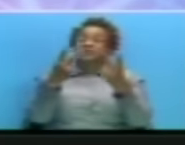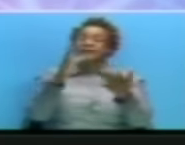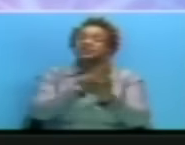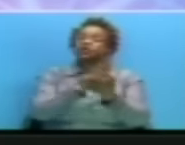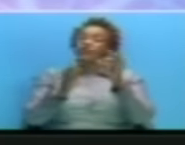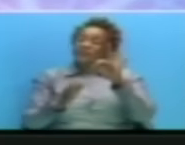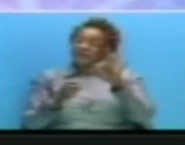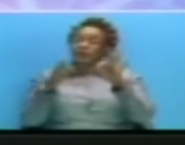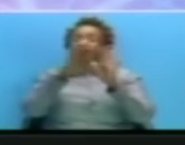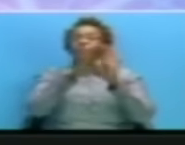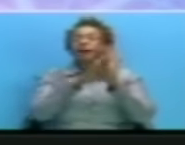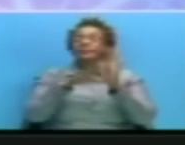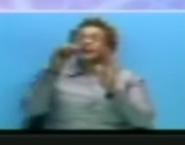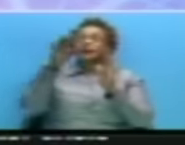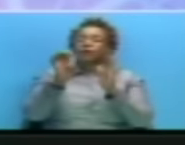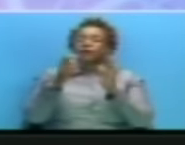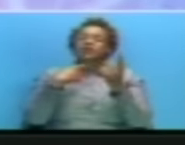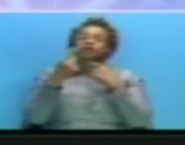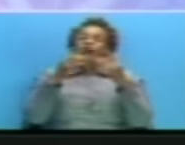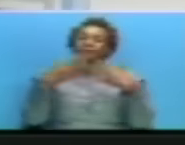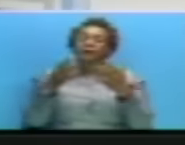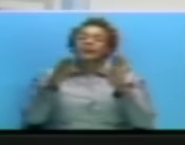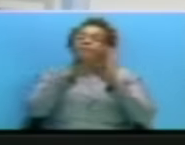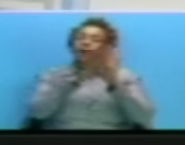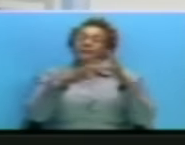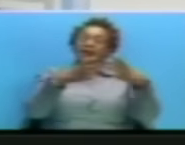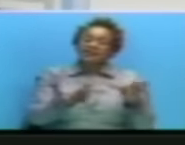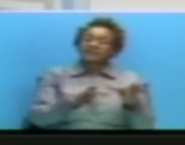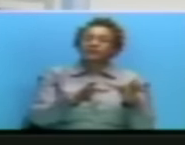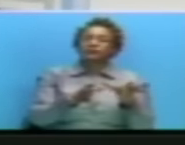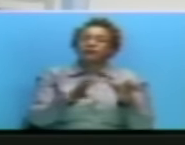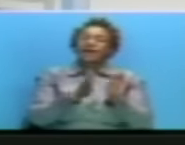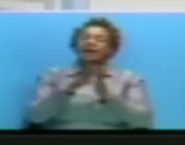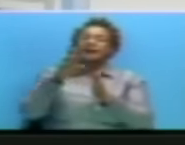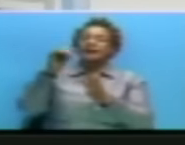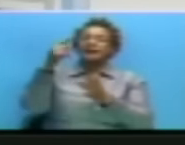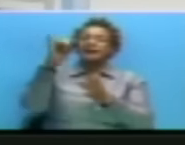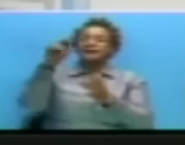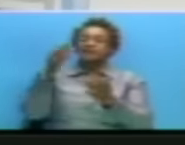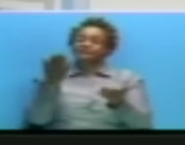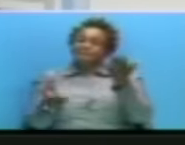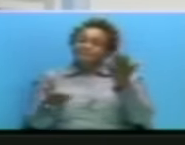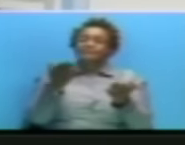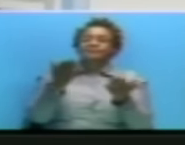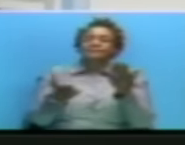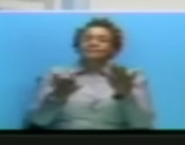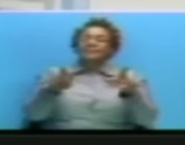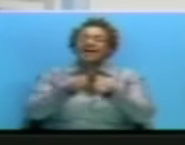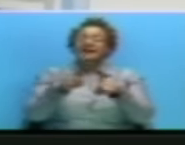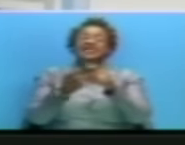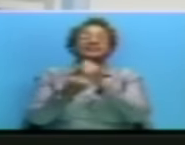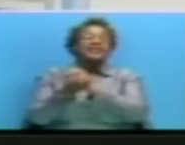the programming code talks about program classification and rating, and says this means rating or classification as